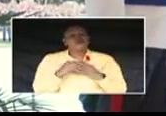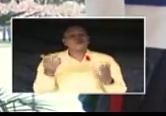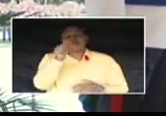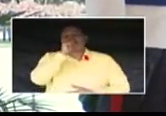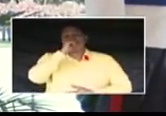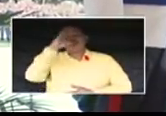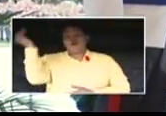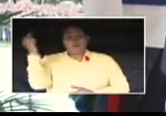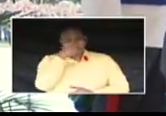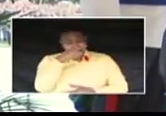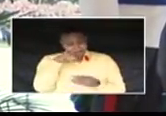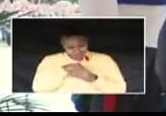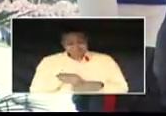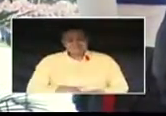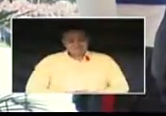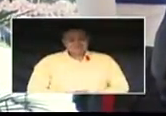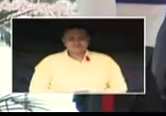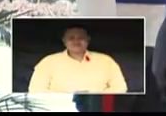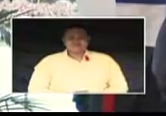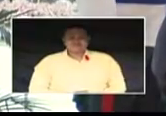sector.